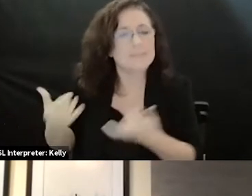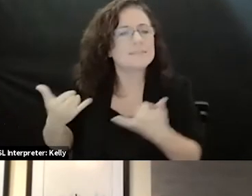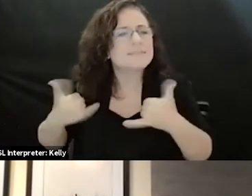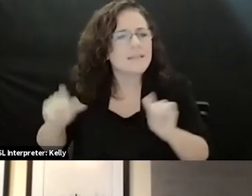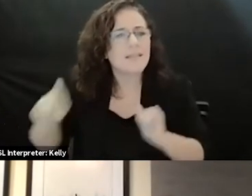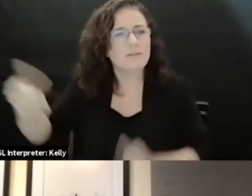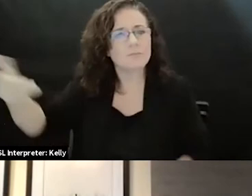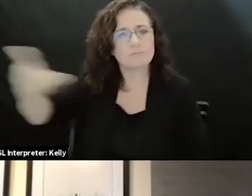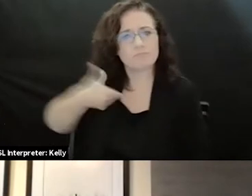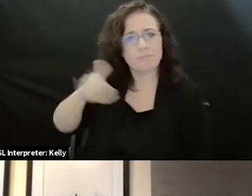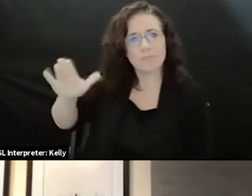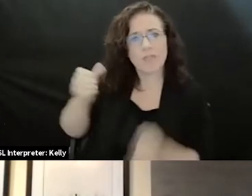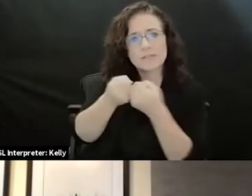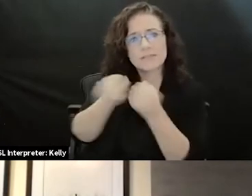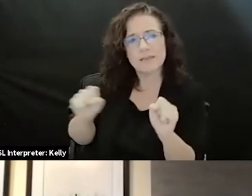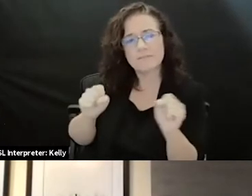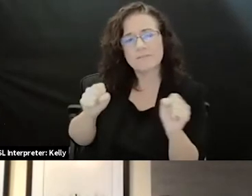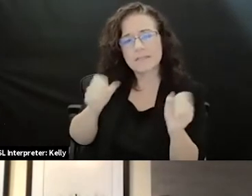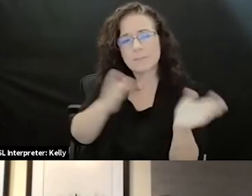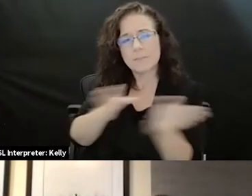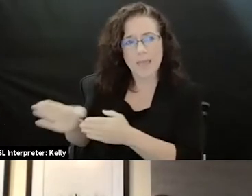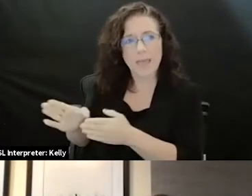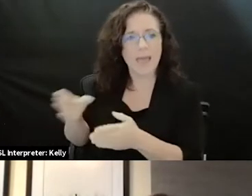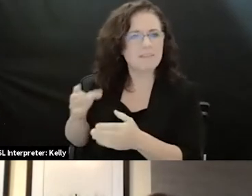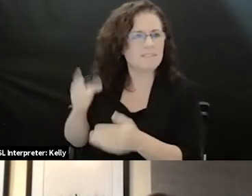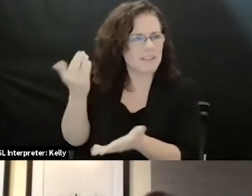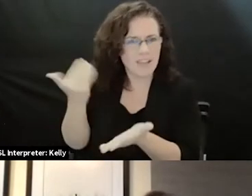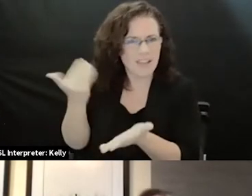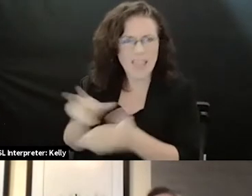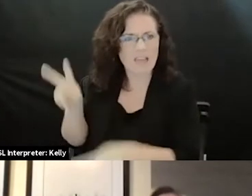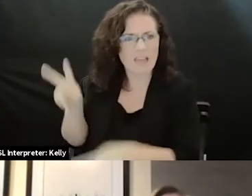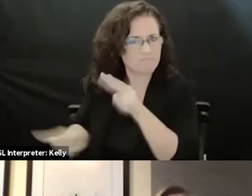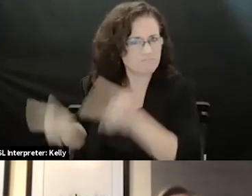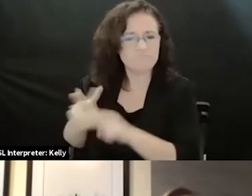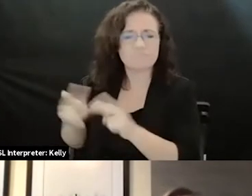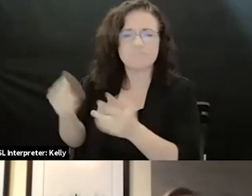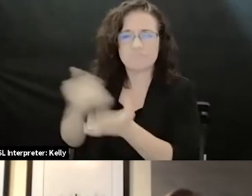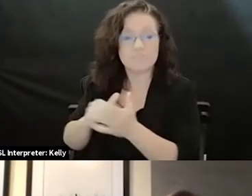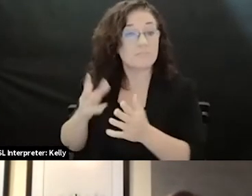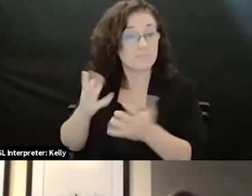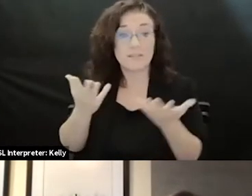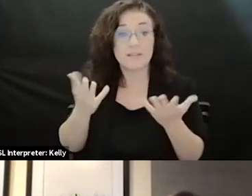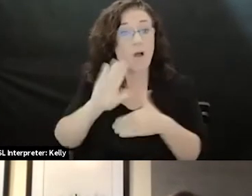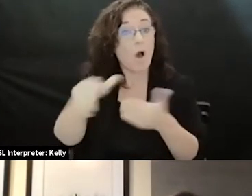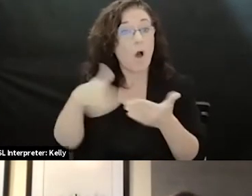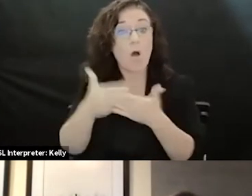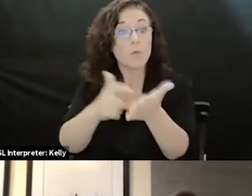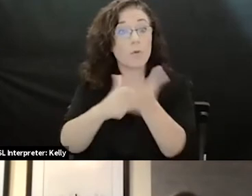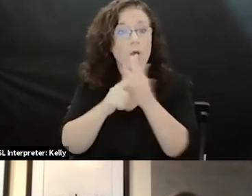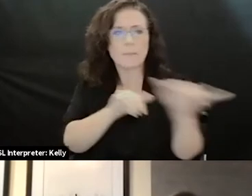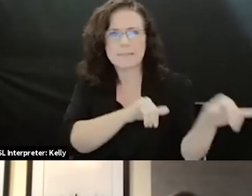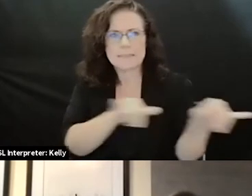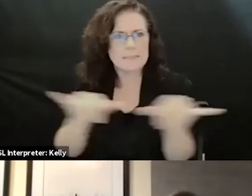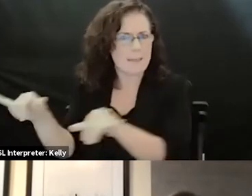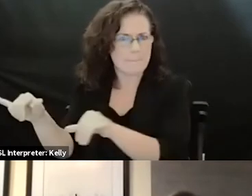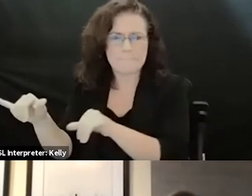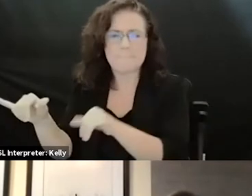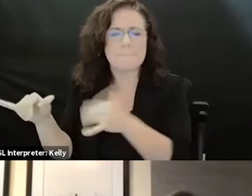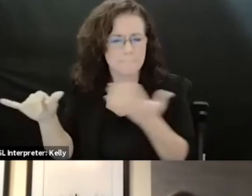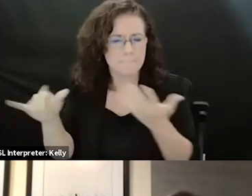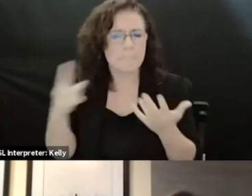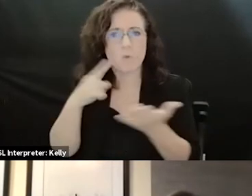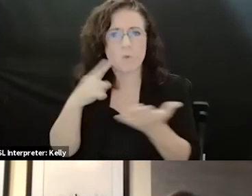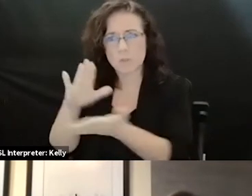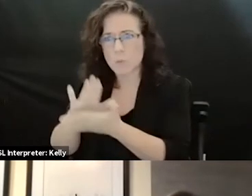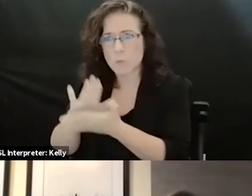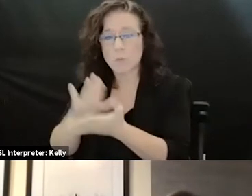they post it on their website so all schools are looking at the same criteria the same things that we know work to help limit transmission and keep